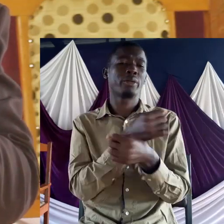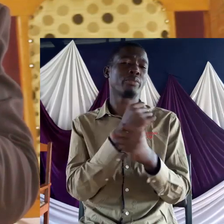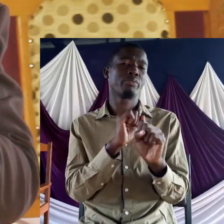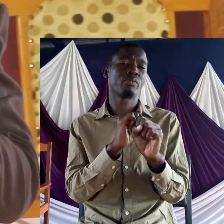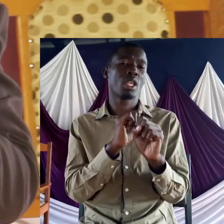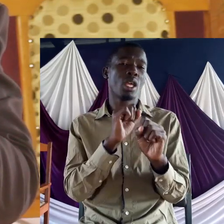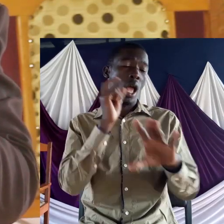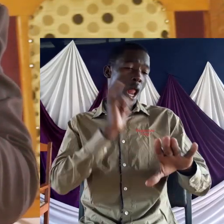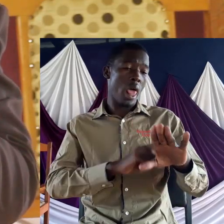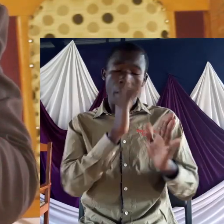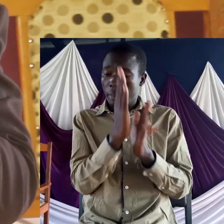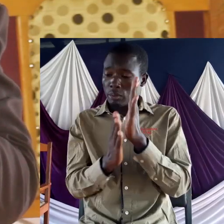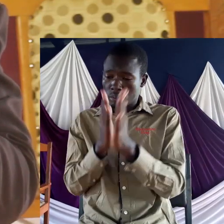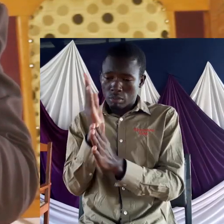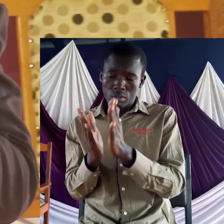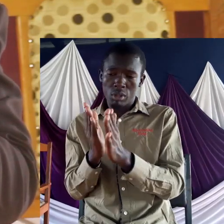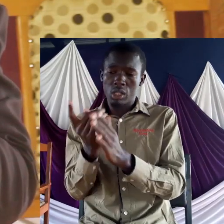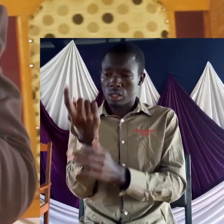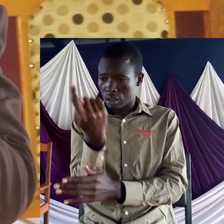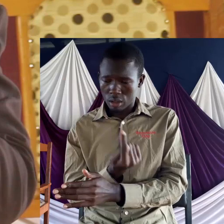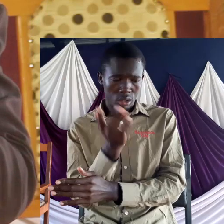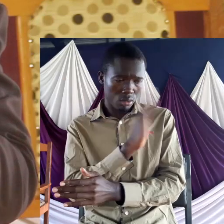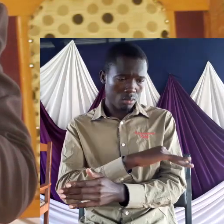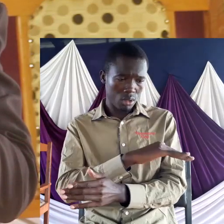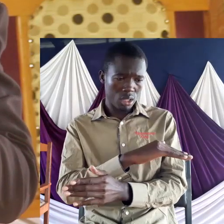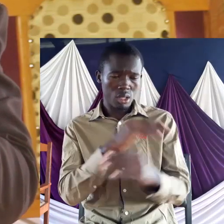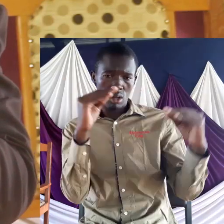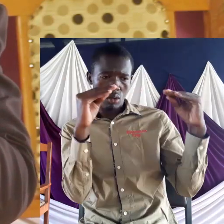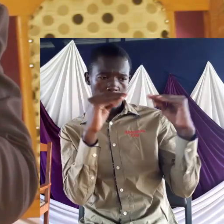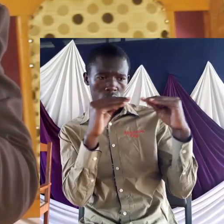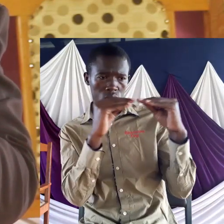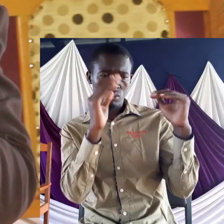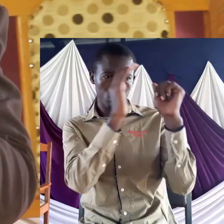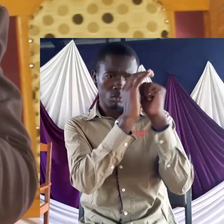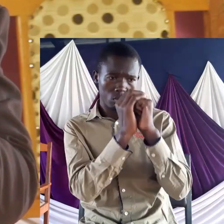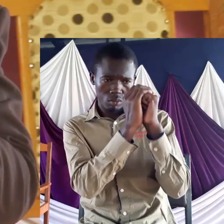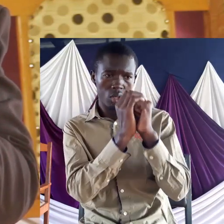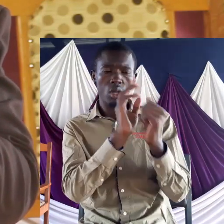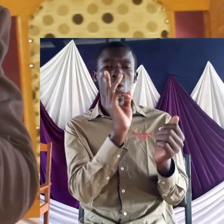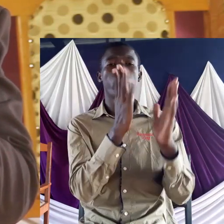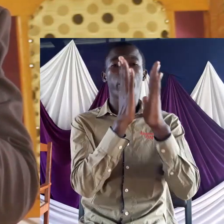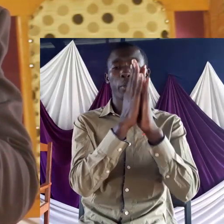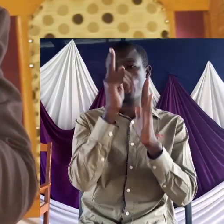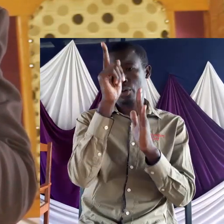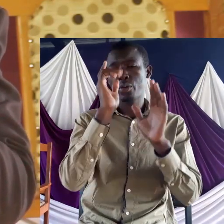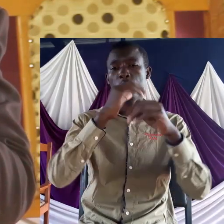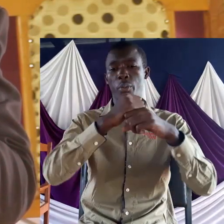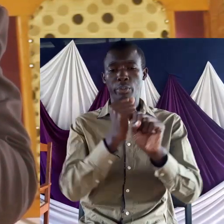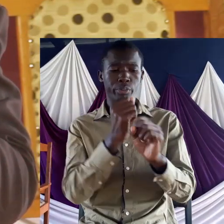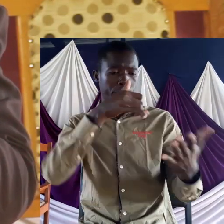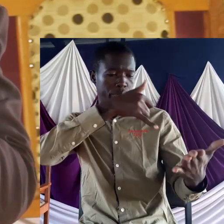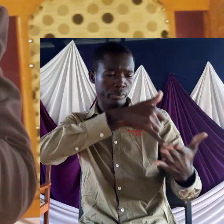come back to the congregational worshiping, we pray that you may make it possible for